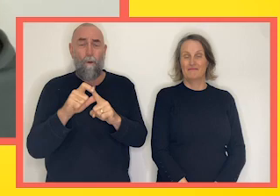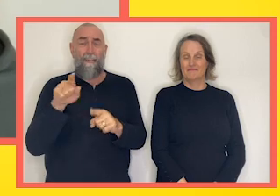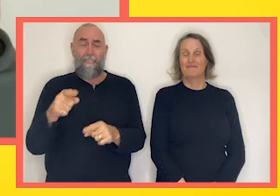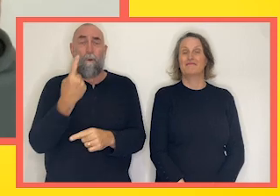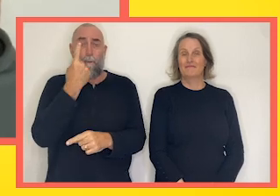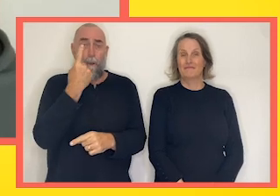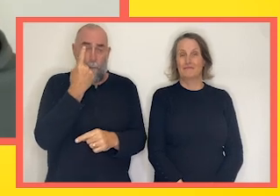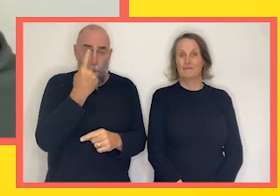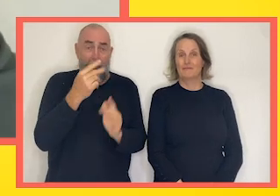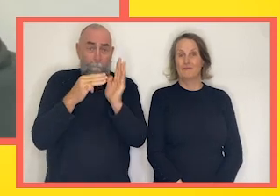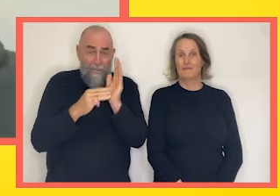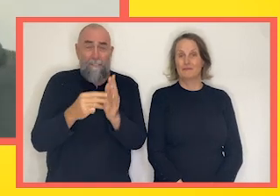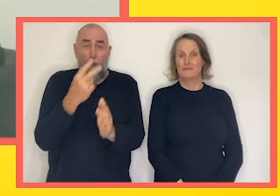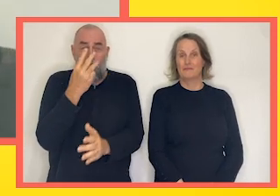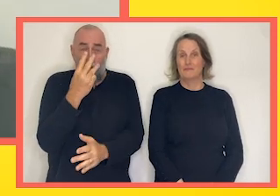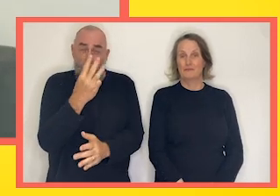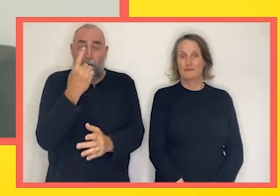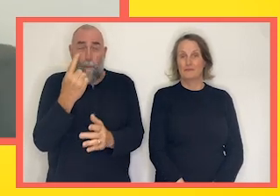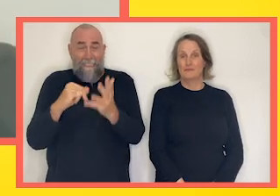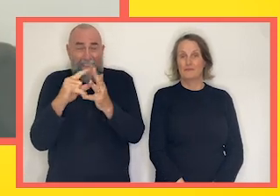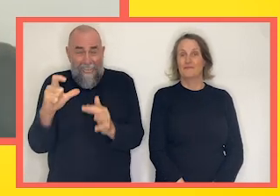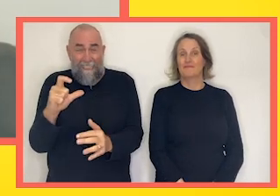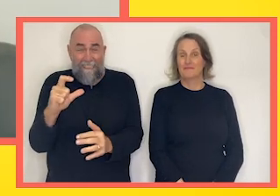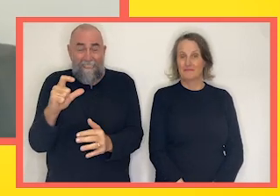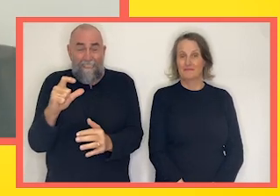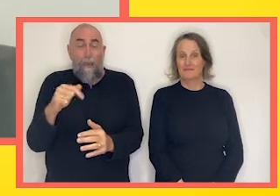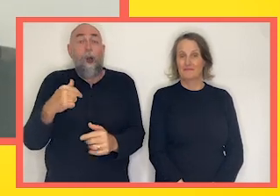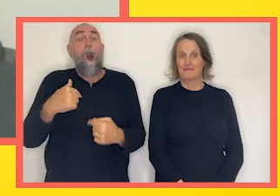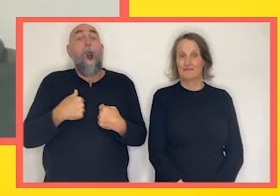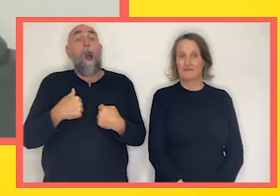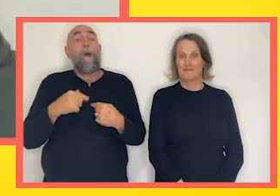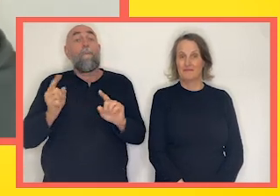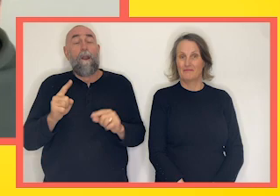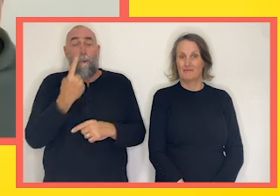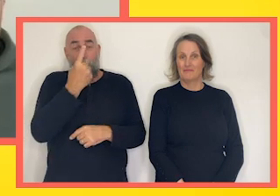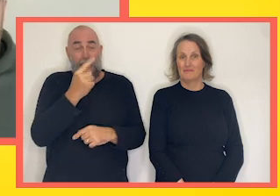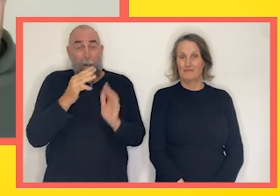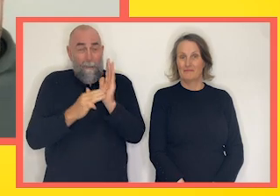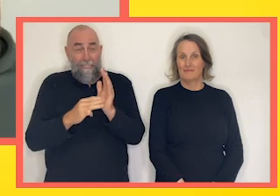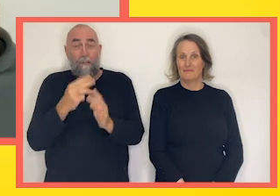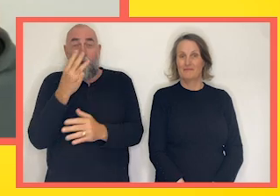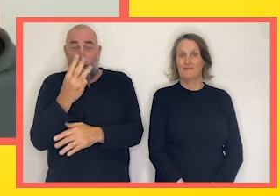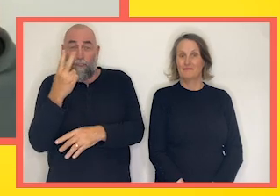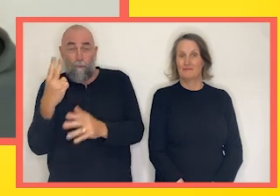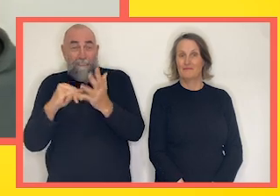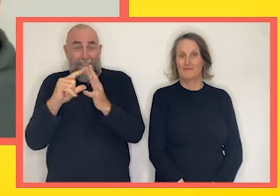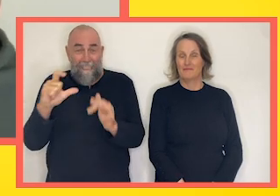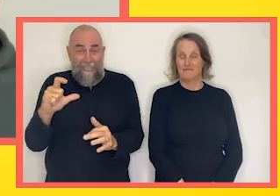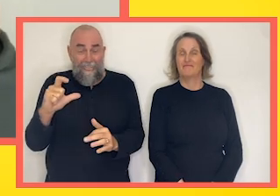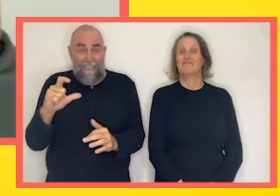1 hour and 1 minute and 31 seconds. I only ever got to 1 minute